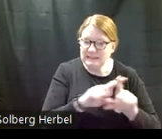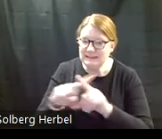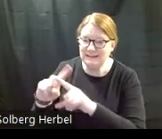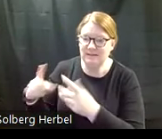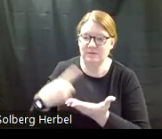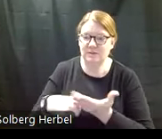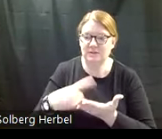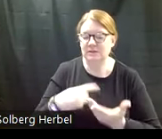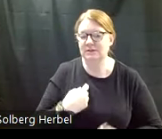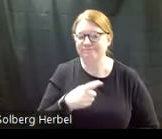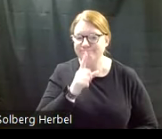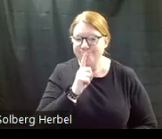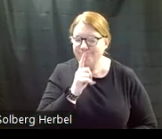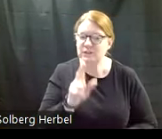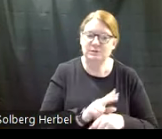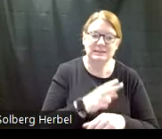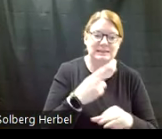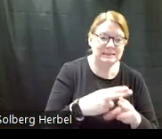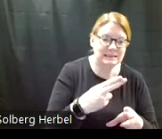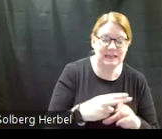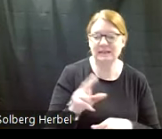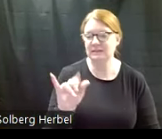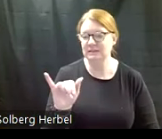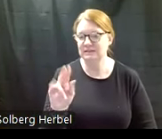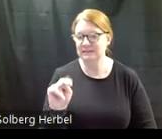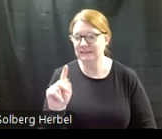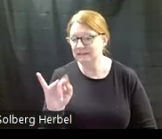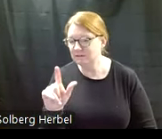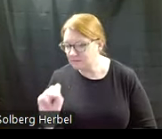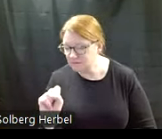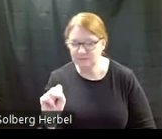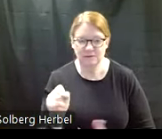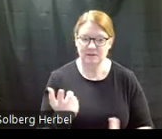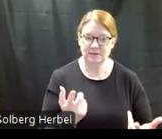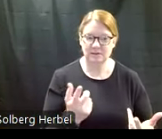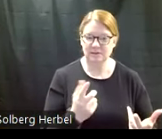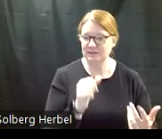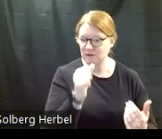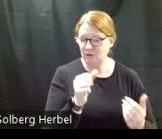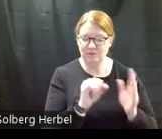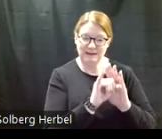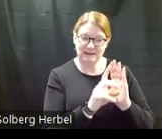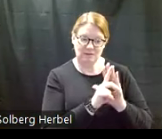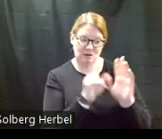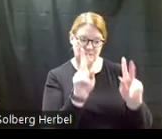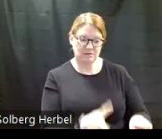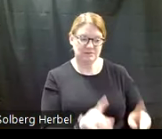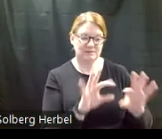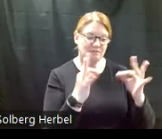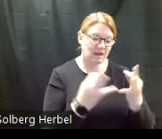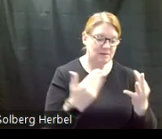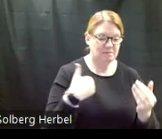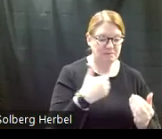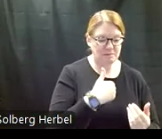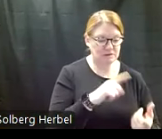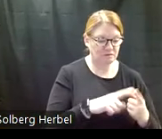real names or initials. Please do not identify any individual's family members, friends,